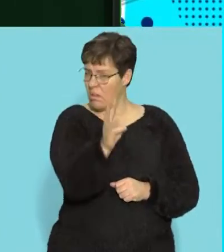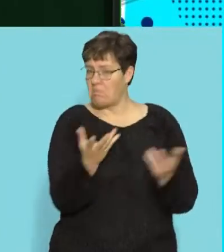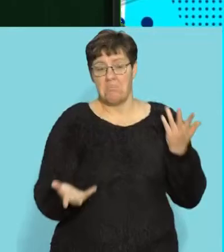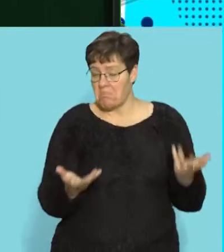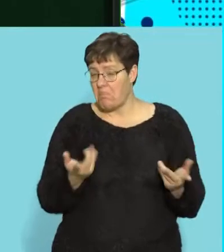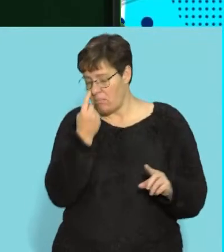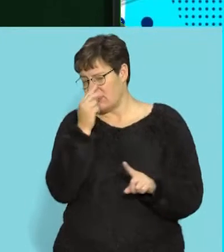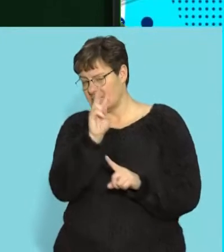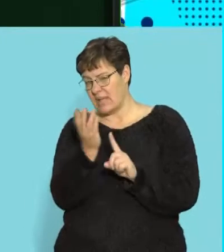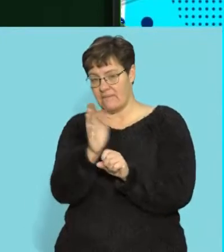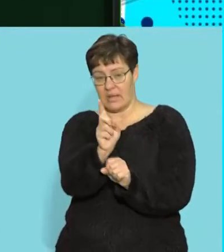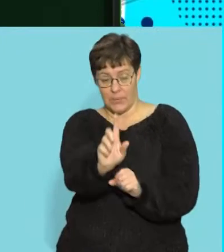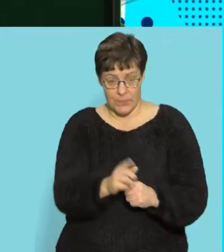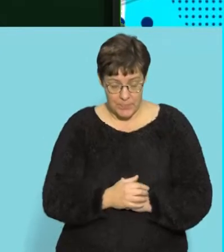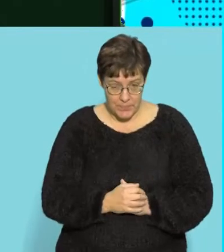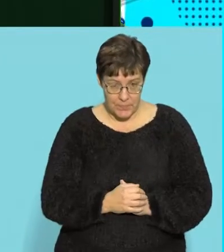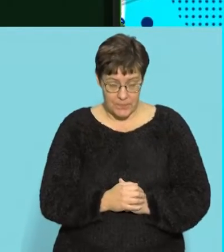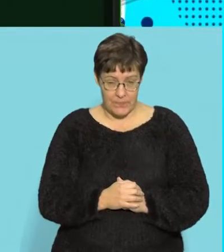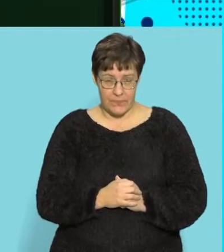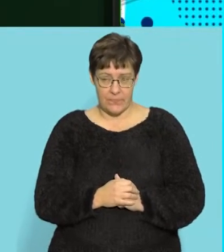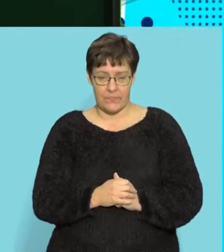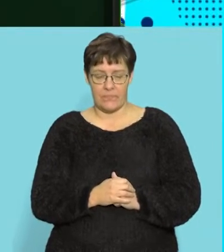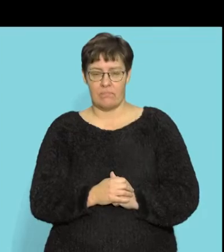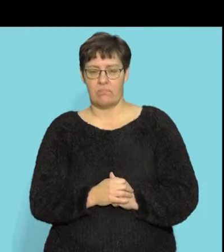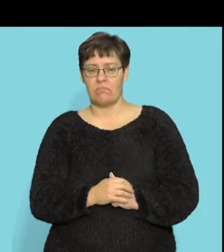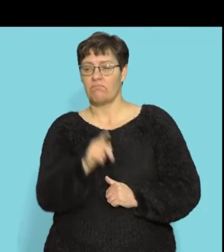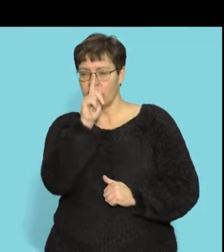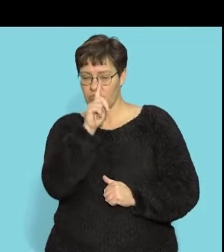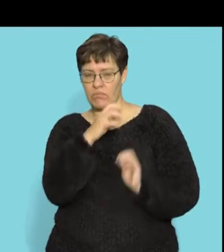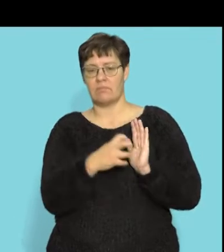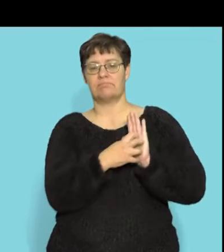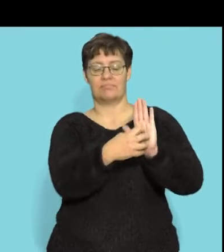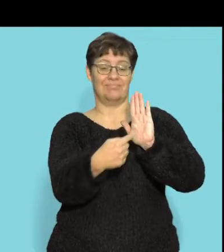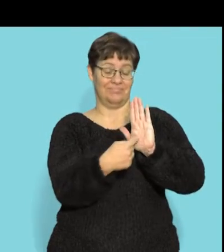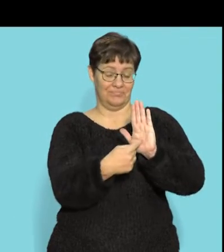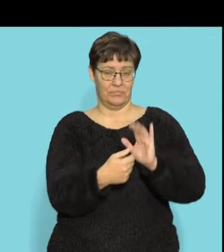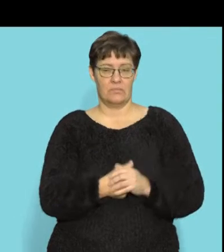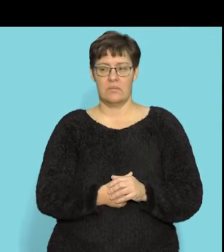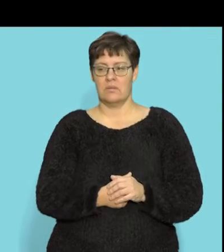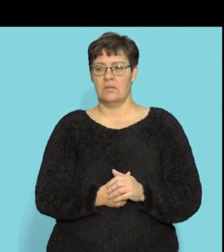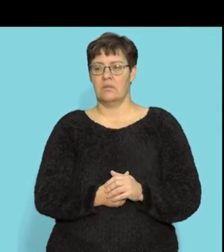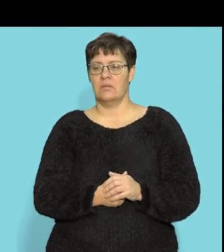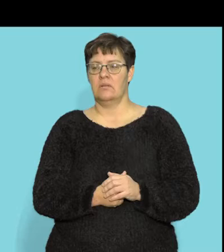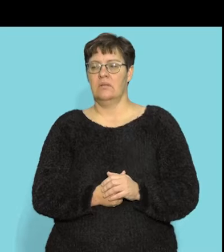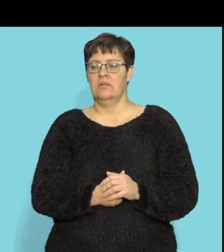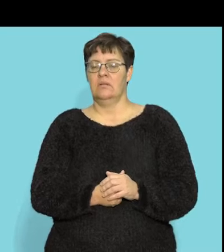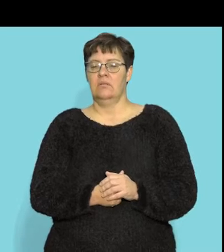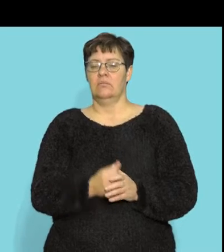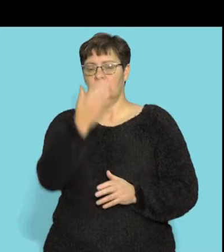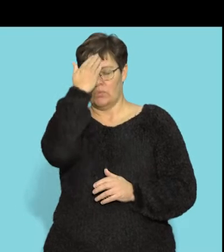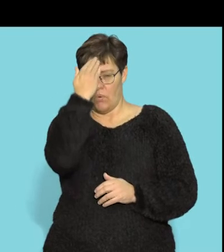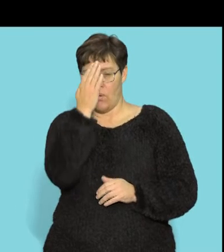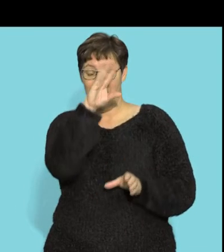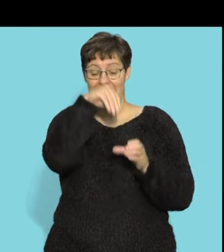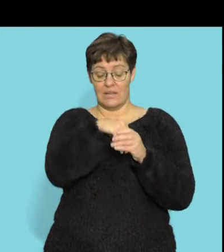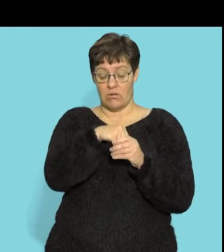the brightness of the light bulbs in the circuit. Now, we'll use this circuit as an example, okay? We want to know what effect does